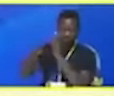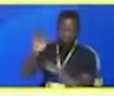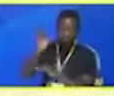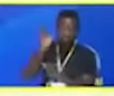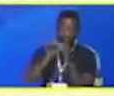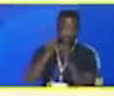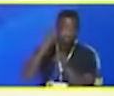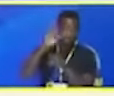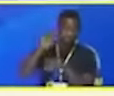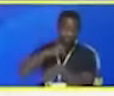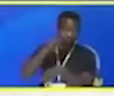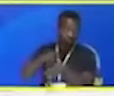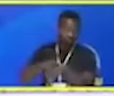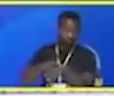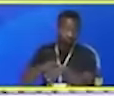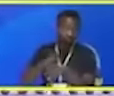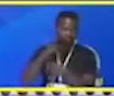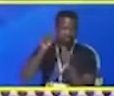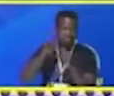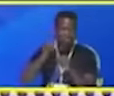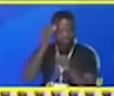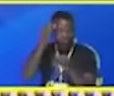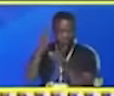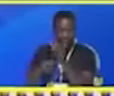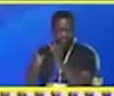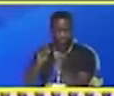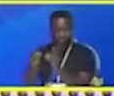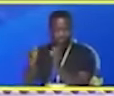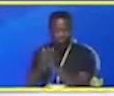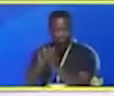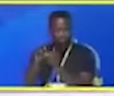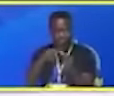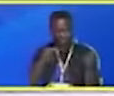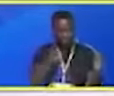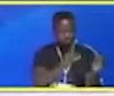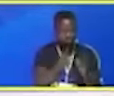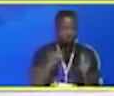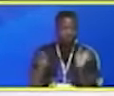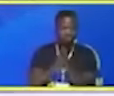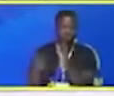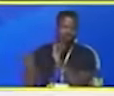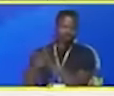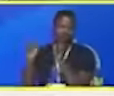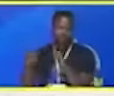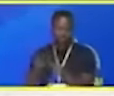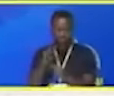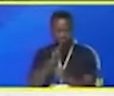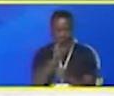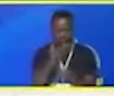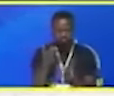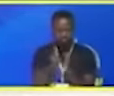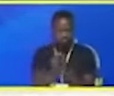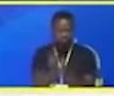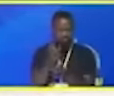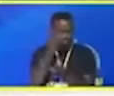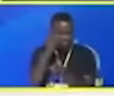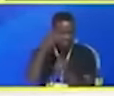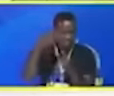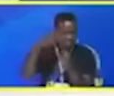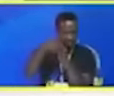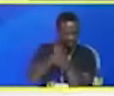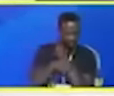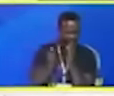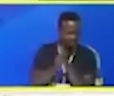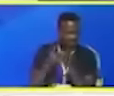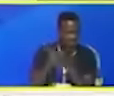understand his nature, you can know what he has done and you can know what the enemy has done. One of the keys to discernment, Ghana, is